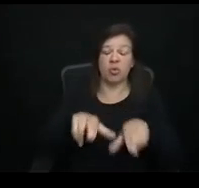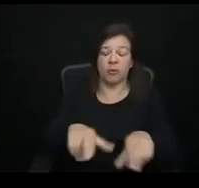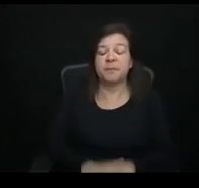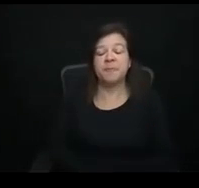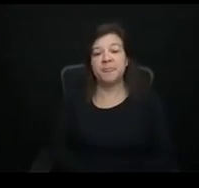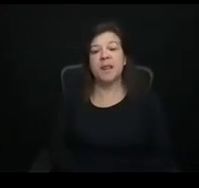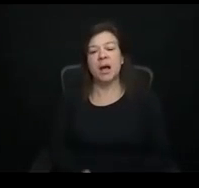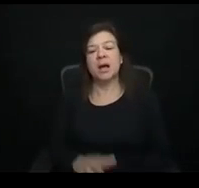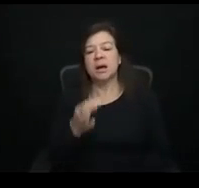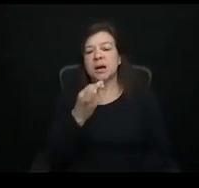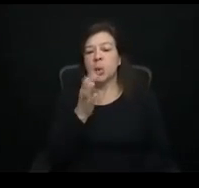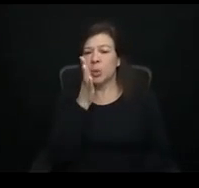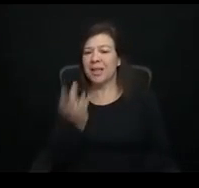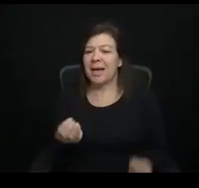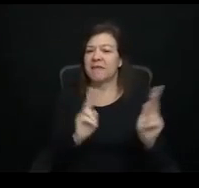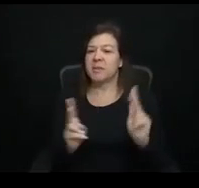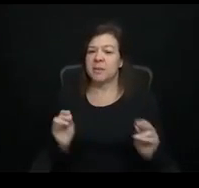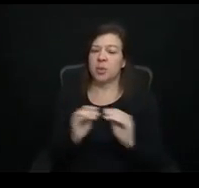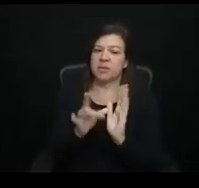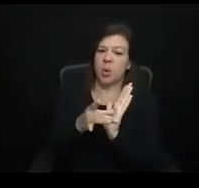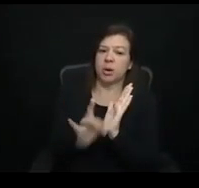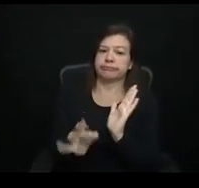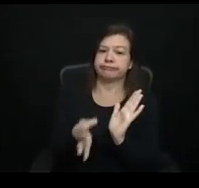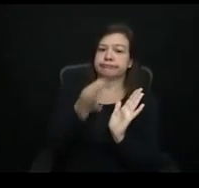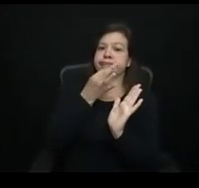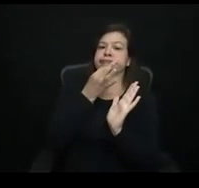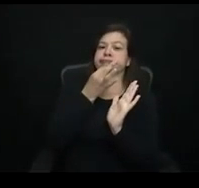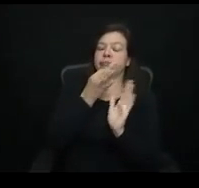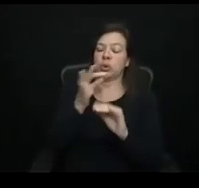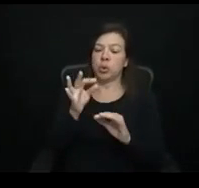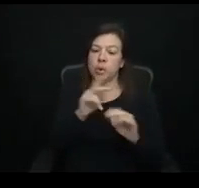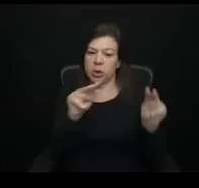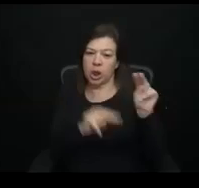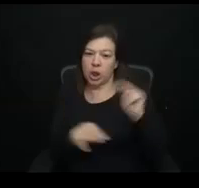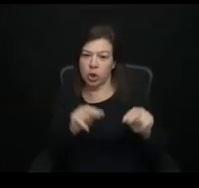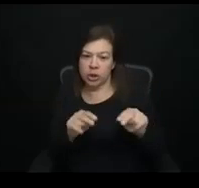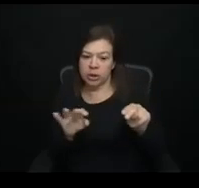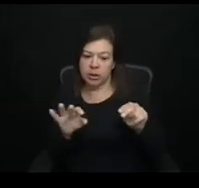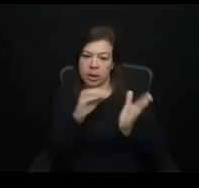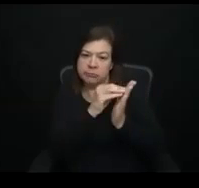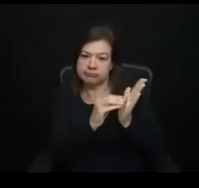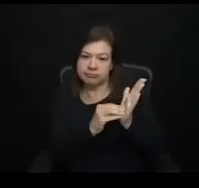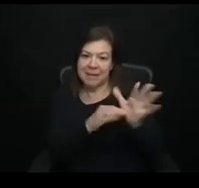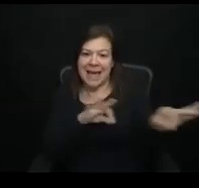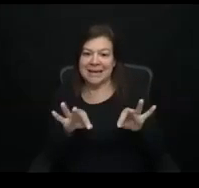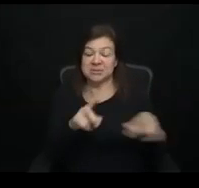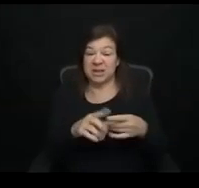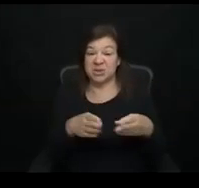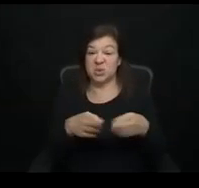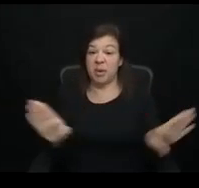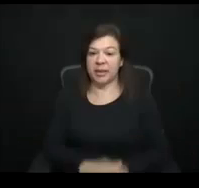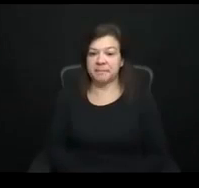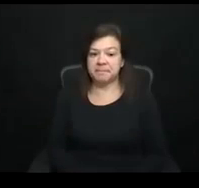skilled and have high level of expertise that can explain this more and more to the public. Other than that, I don't have much more